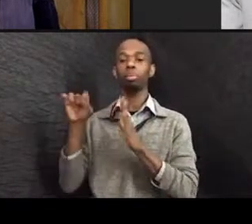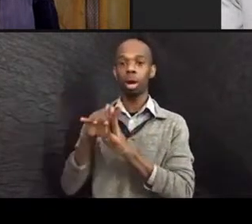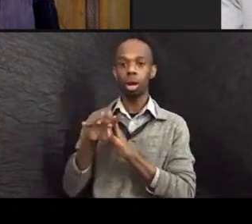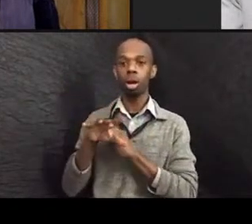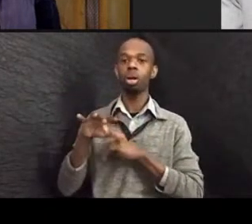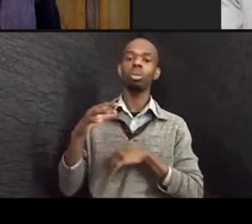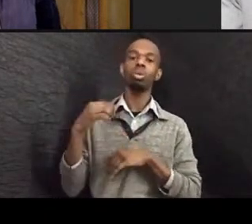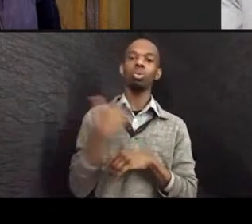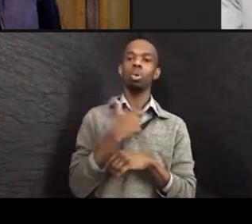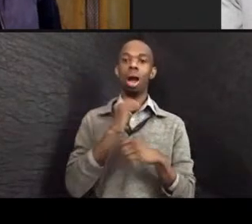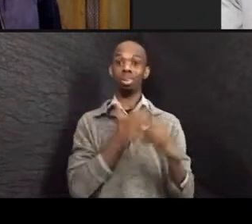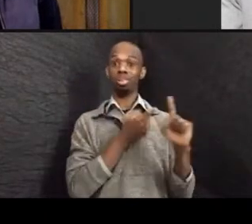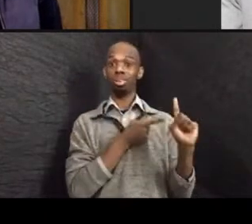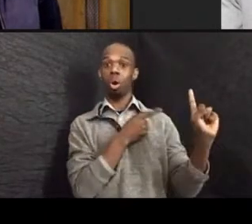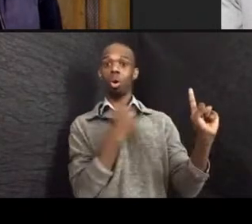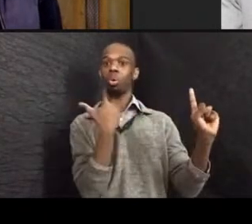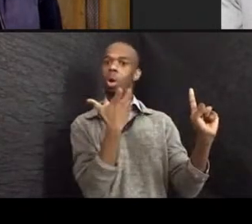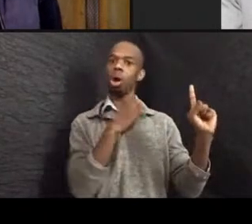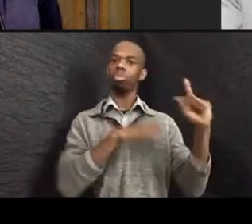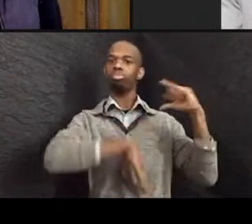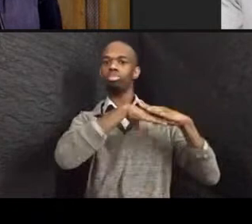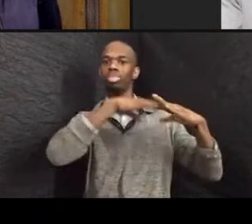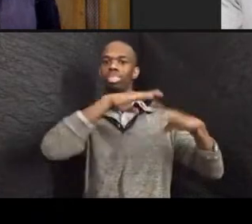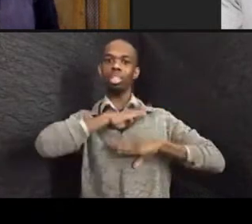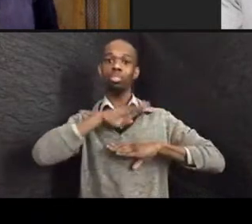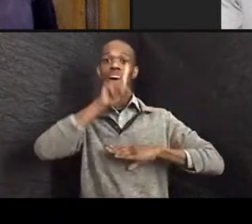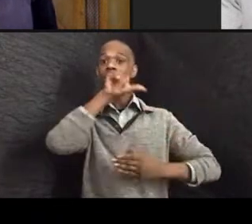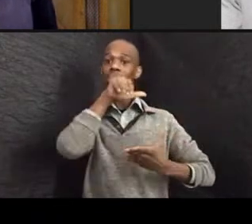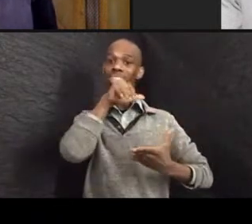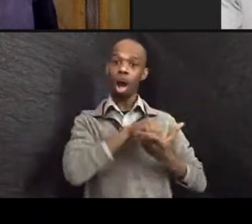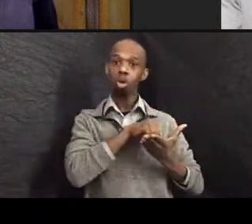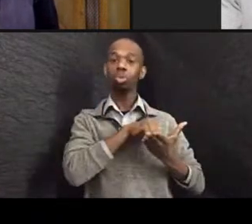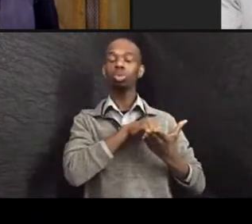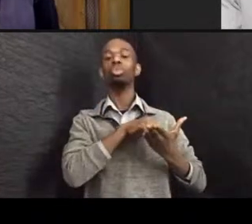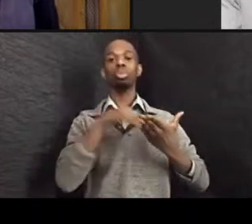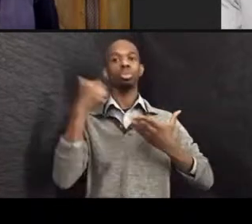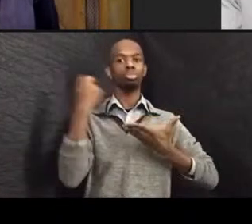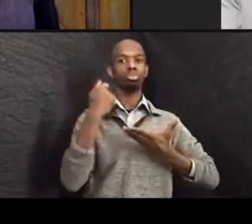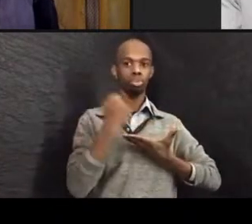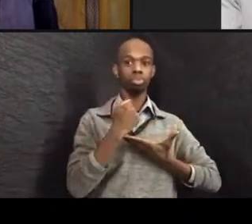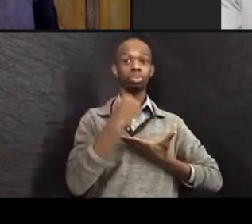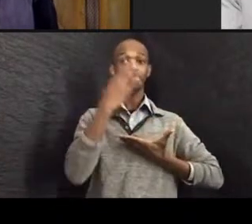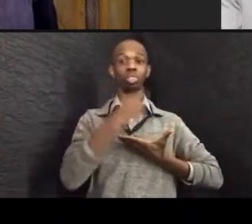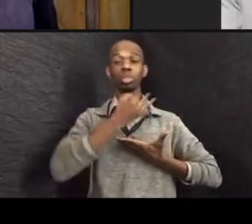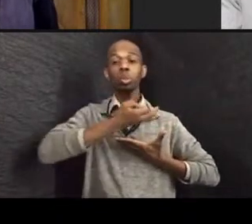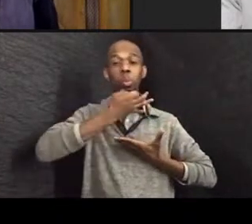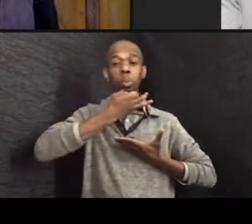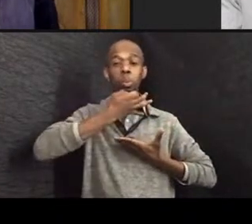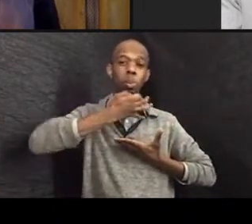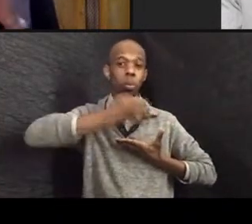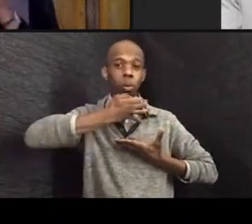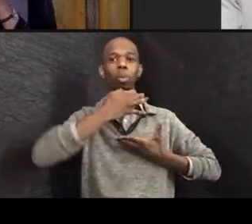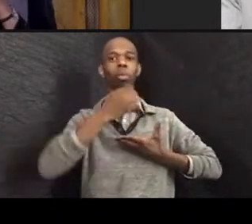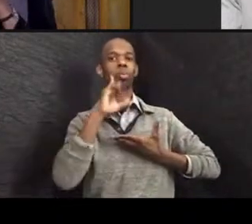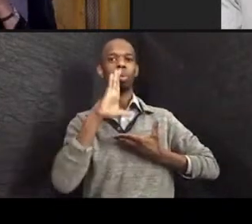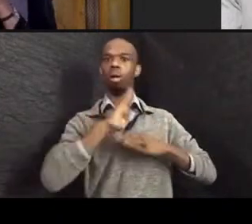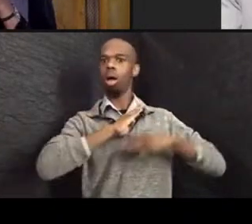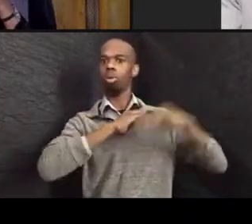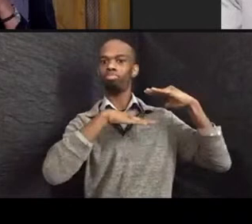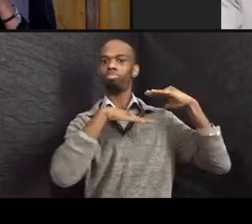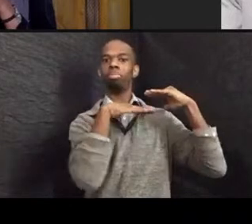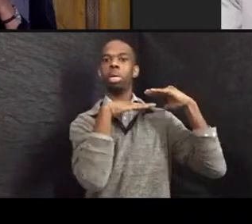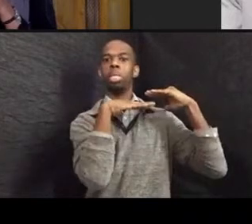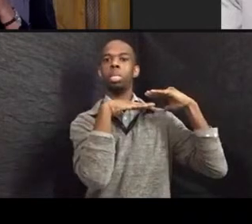to 1,000 subscribers, and not so huge anymore because we're almost there. But we can't do that without your help and